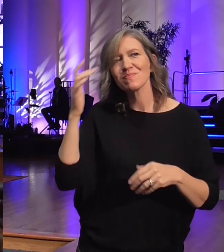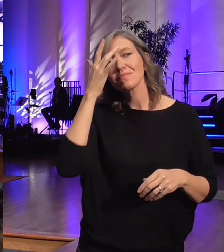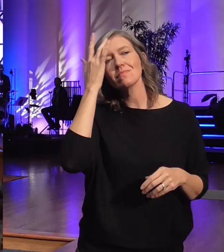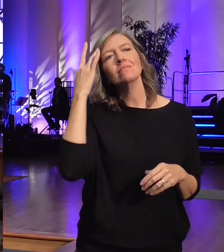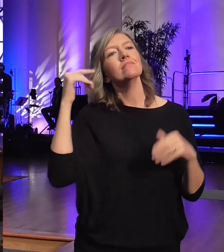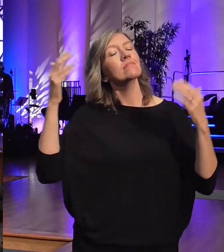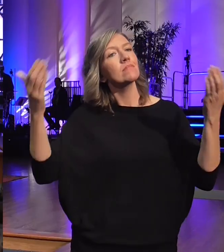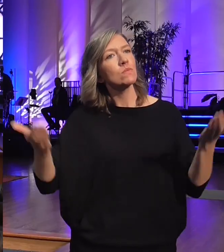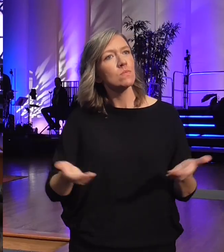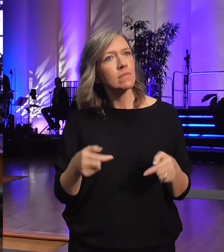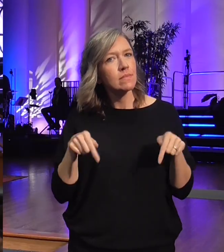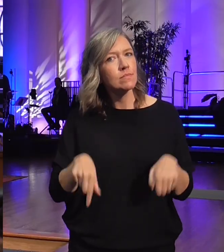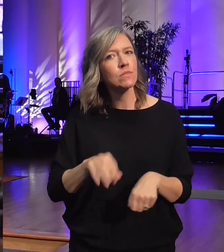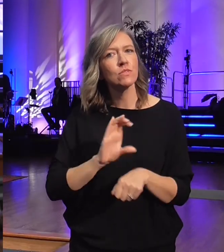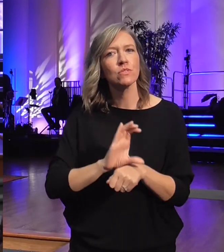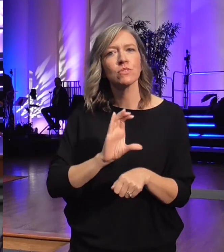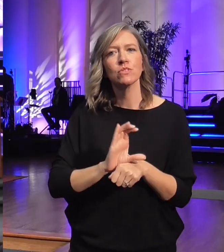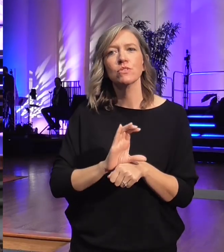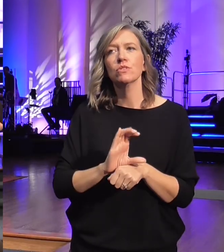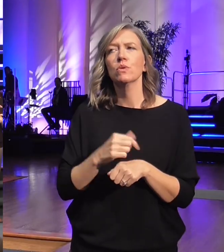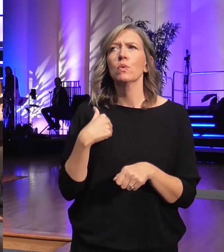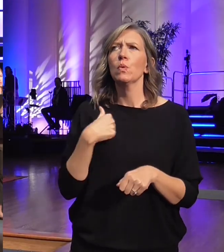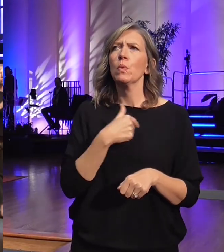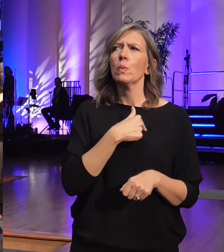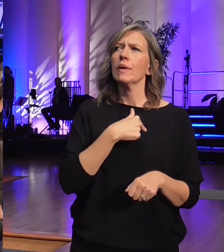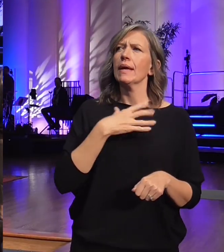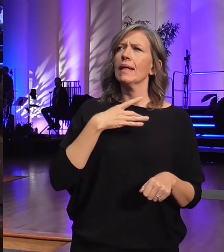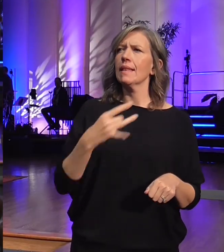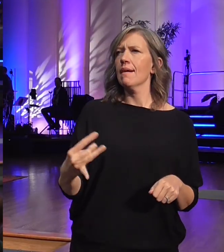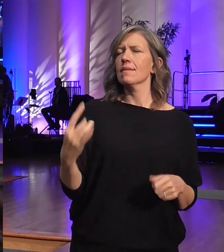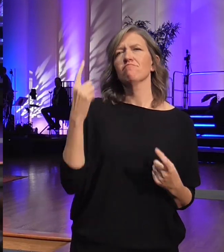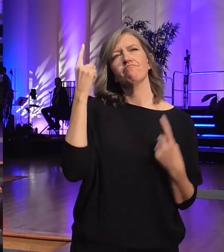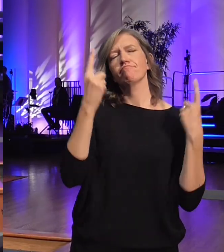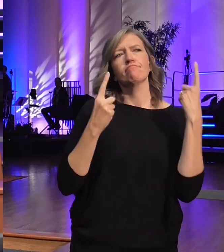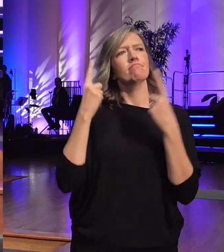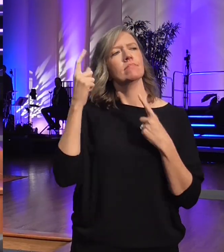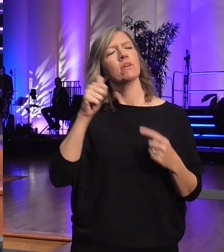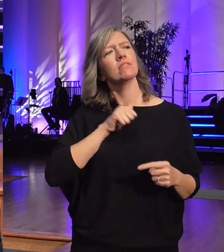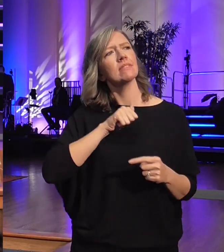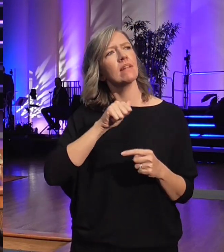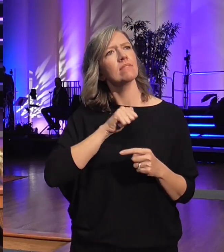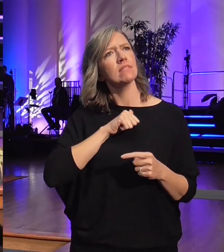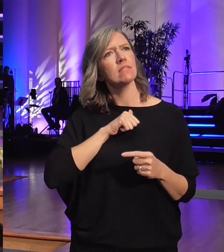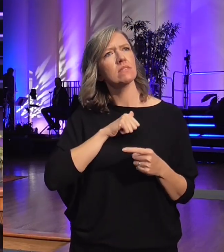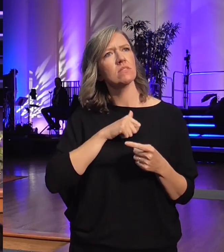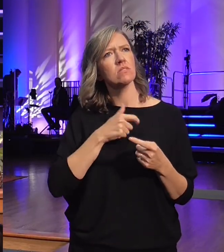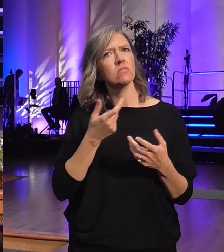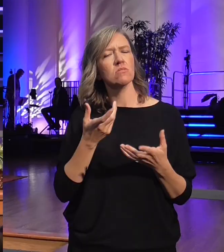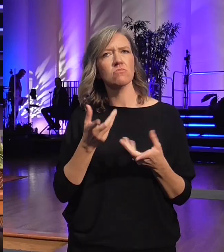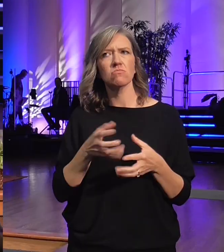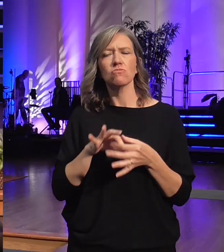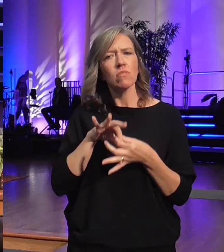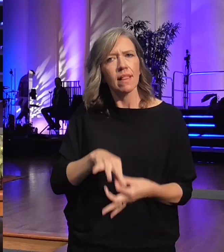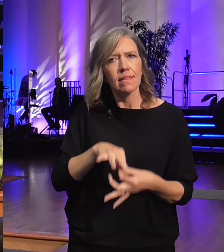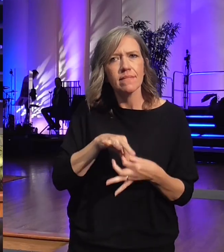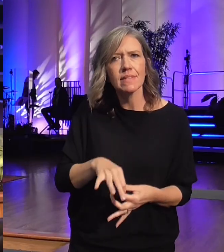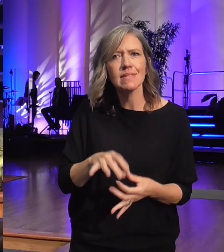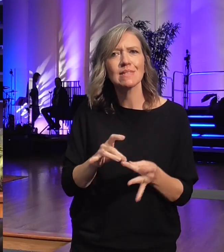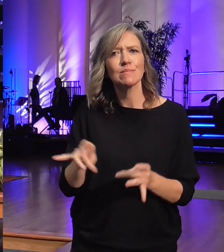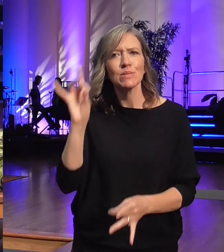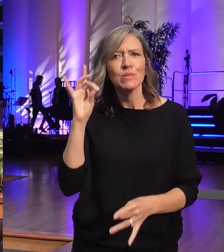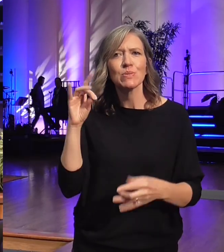And welcome to Mile High Church, where we like to think of ourselves as relevant spirituality for the 21st